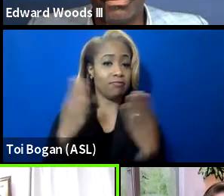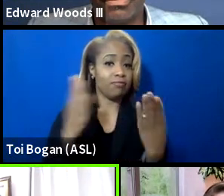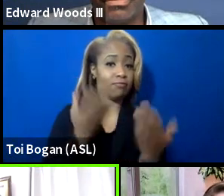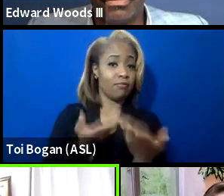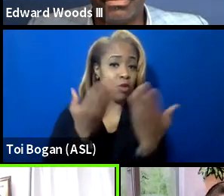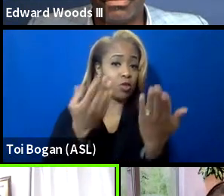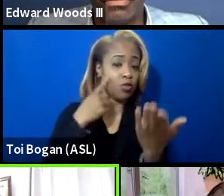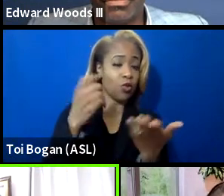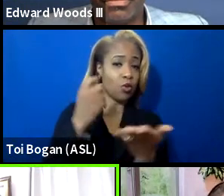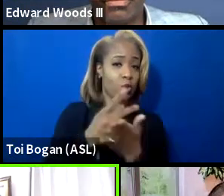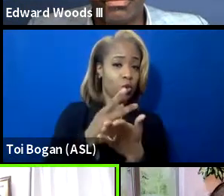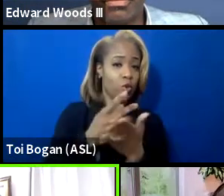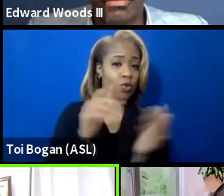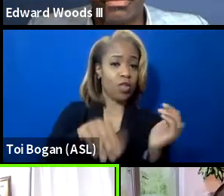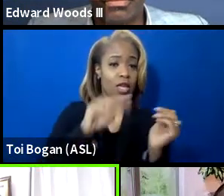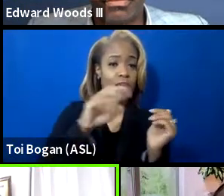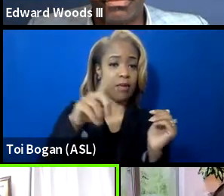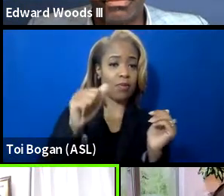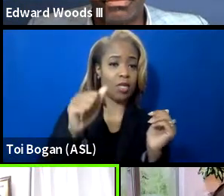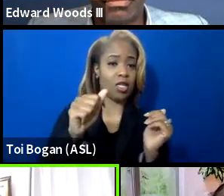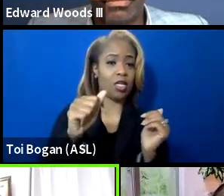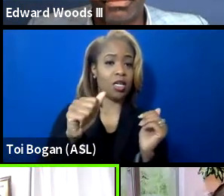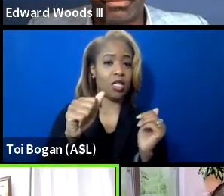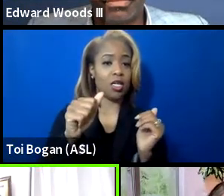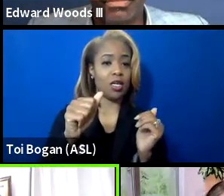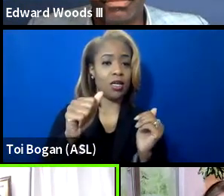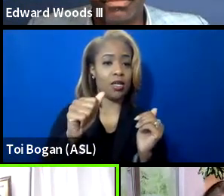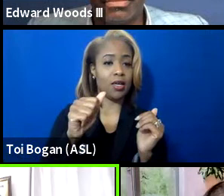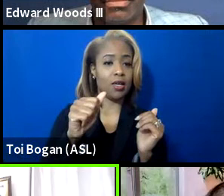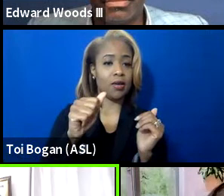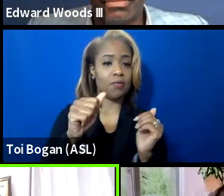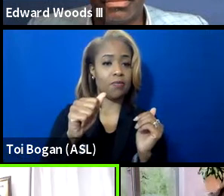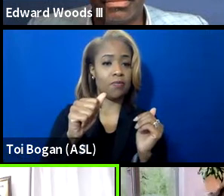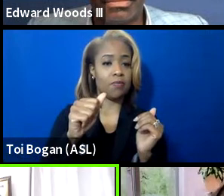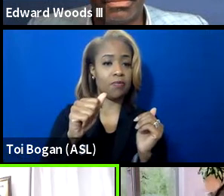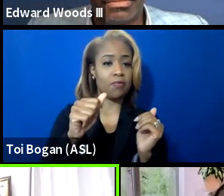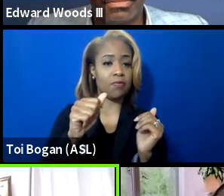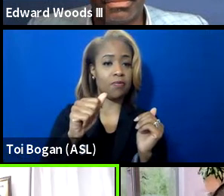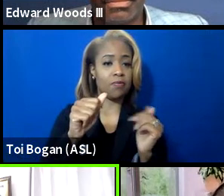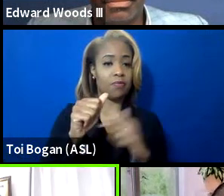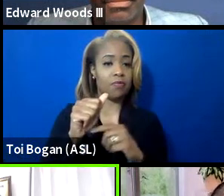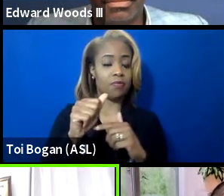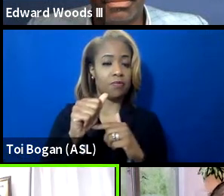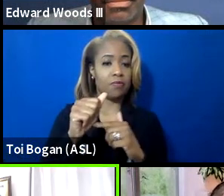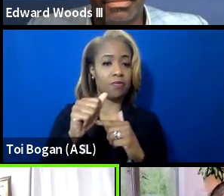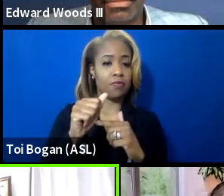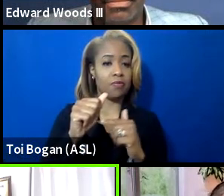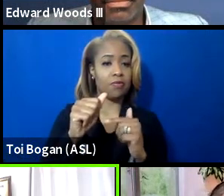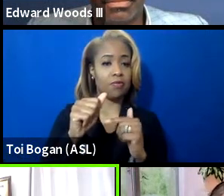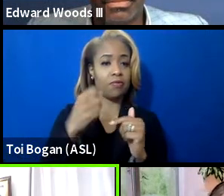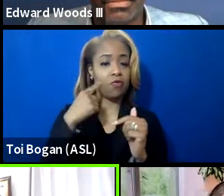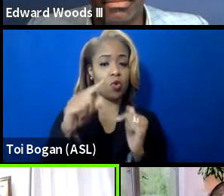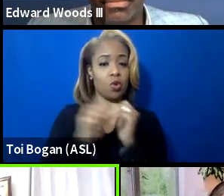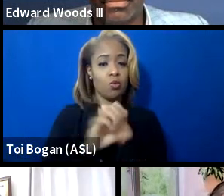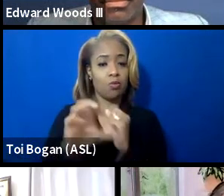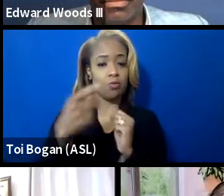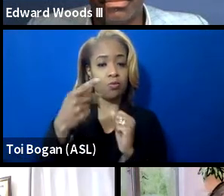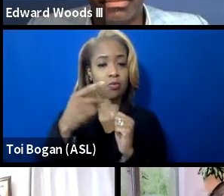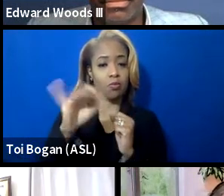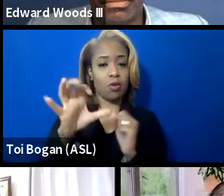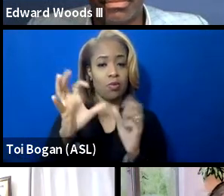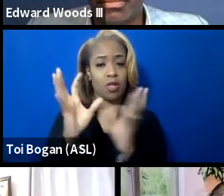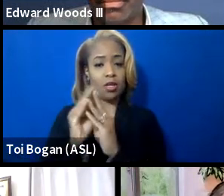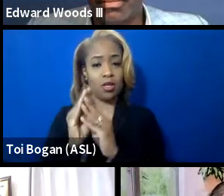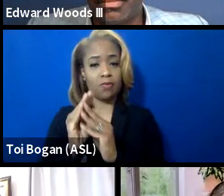to approve the media or to vote to approve the media buys to promote public hearings? So